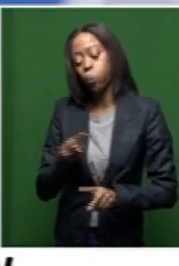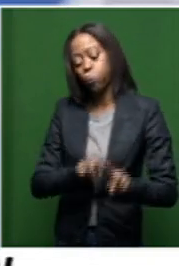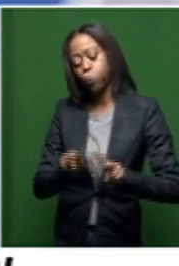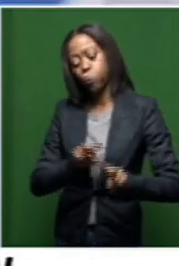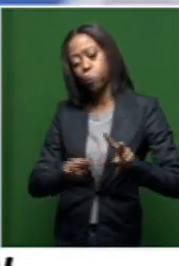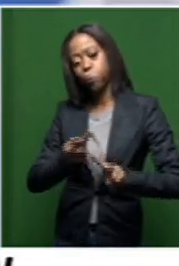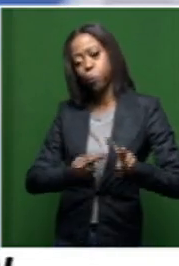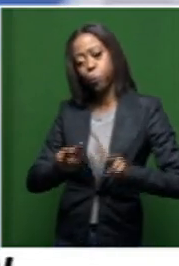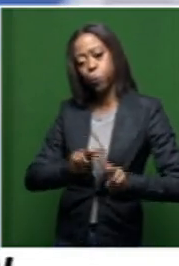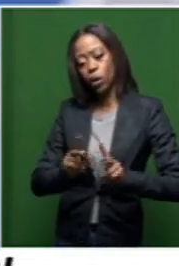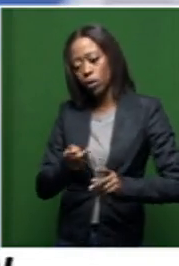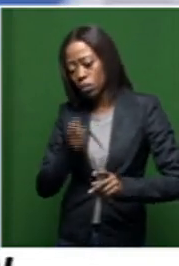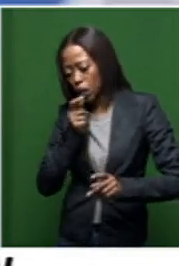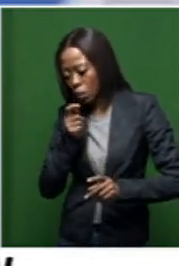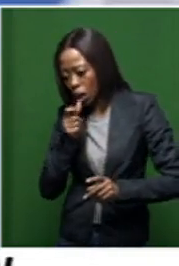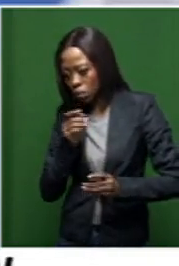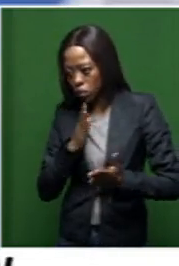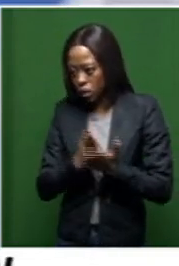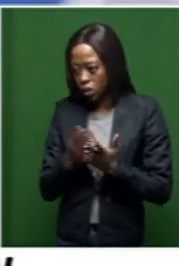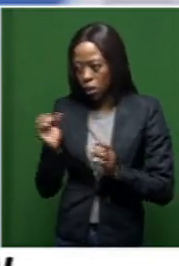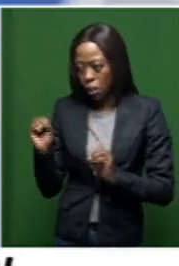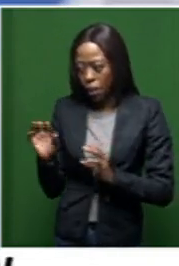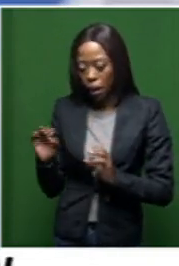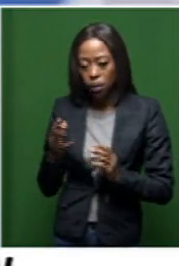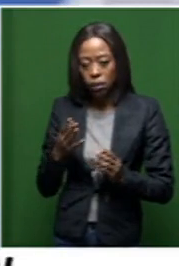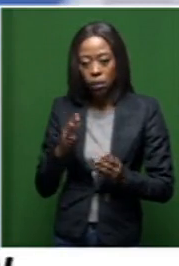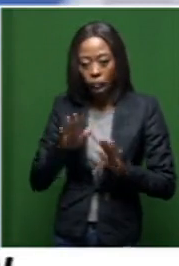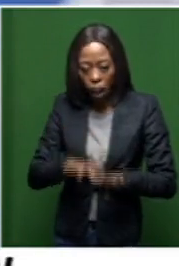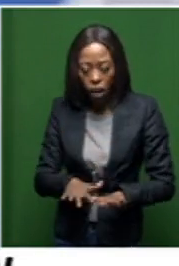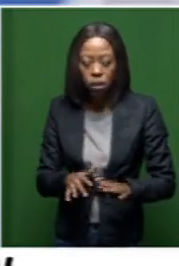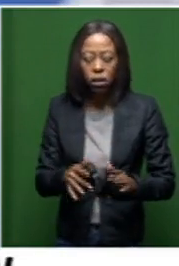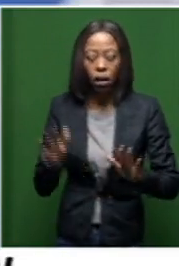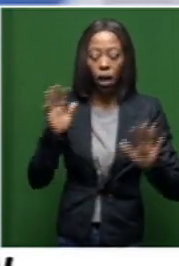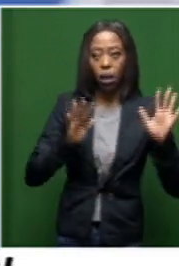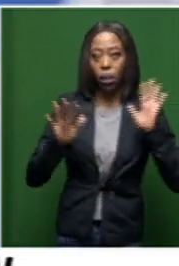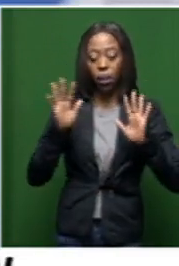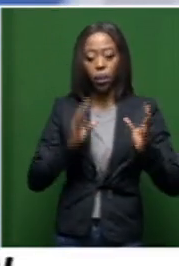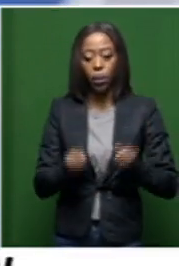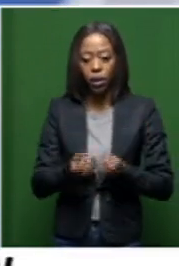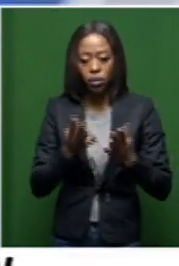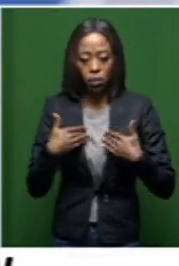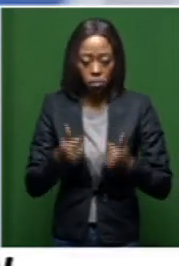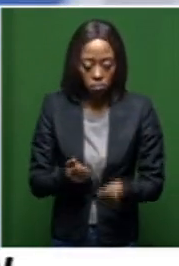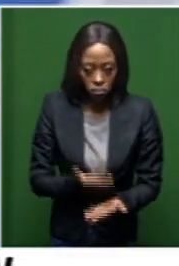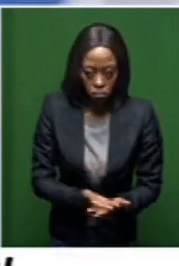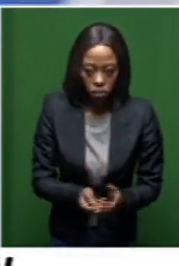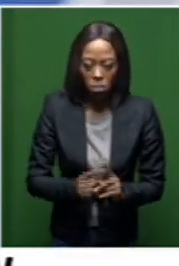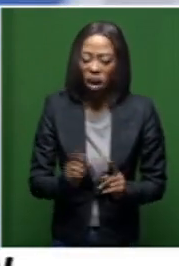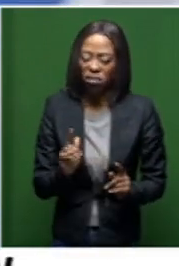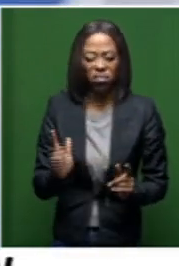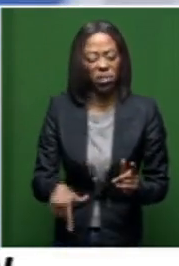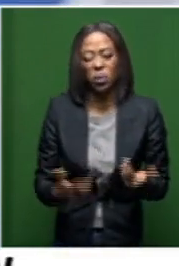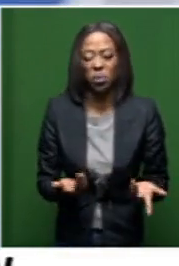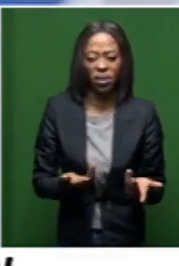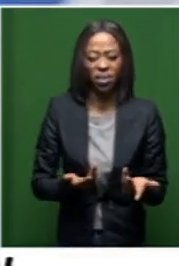with administering Panado, painkillers. If you're nauseous, we'll give you something for the nausea. But those symptoms, I think, are really mild.